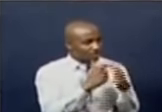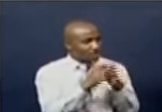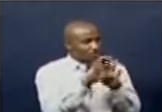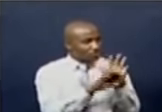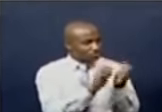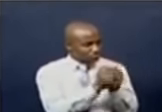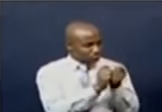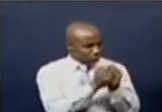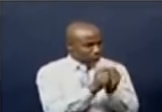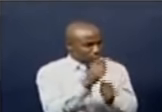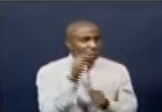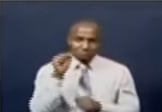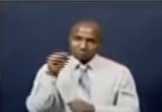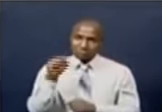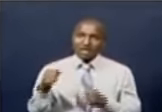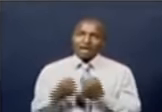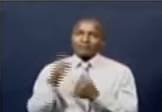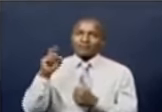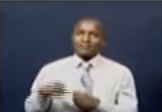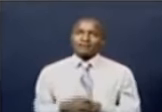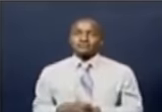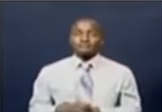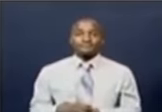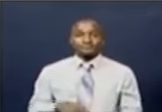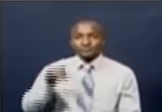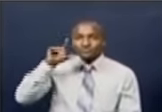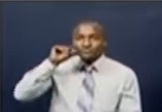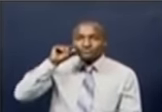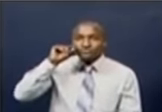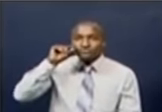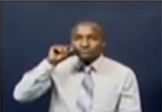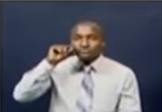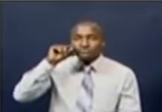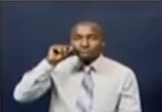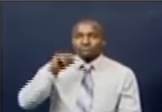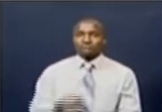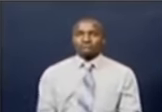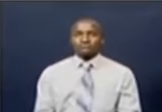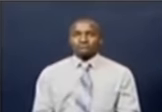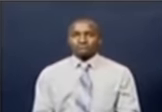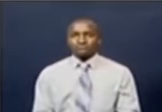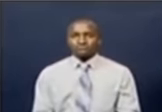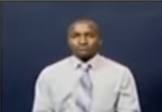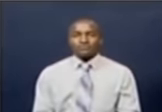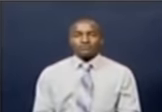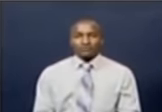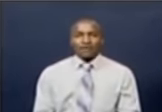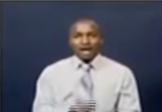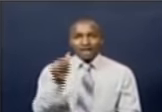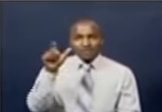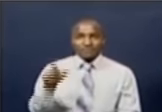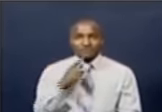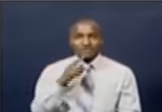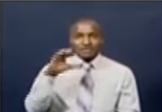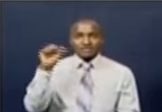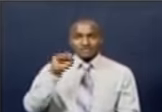thing to change all this? Correct. Okay. I'll read another tweet here. Ahmed Guhad on Twitter says, CS Warrior